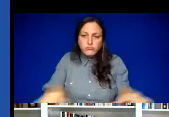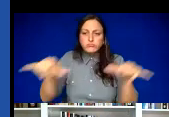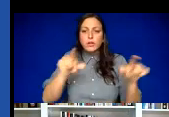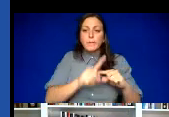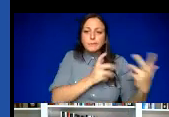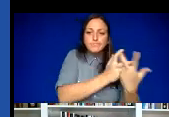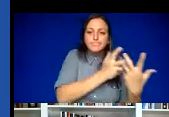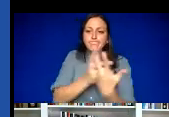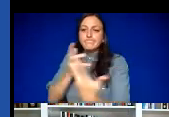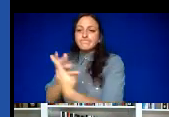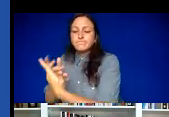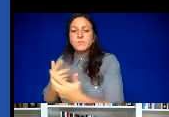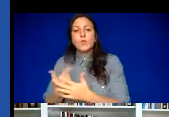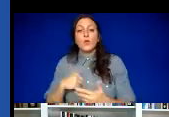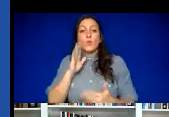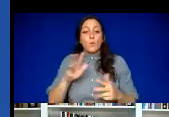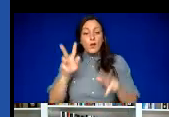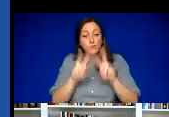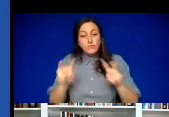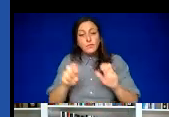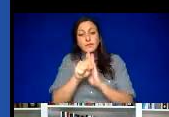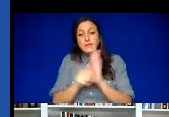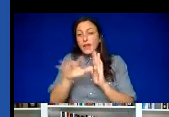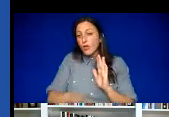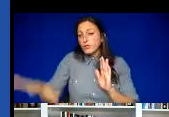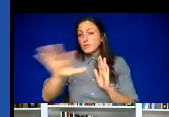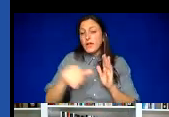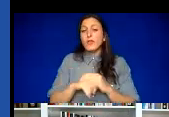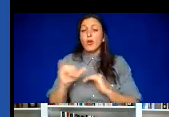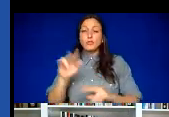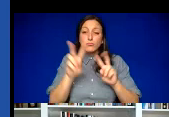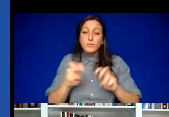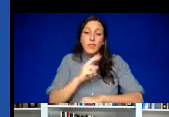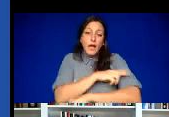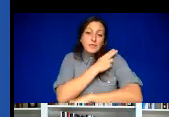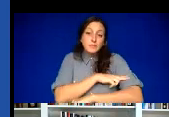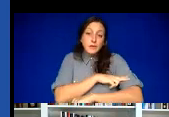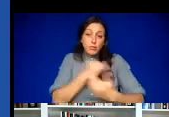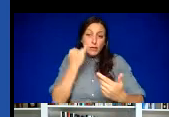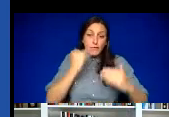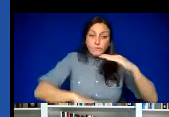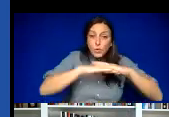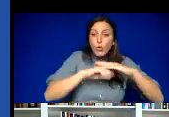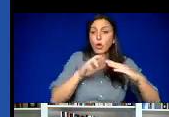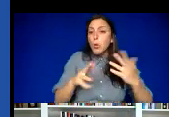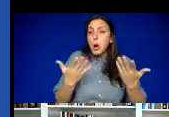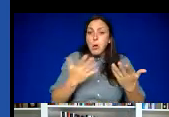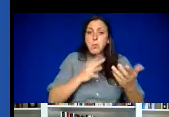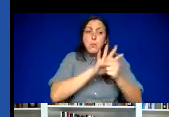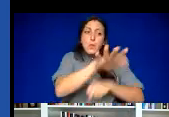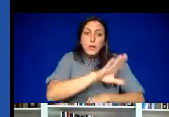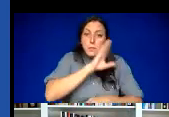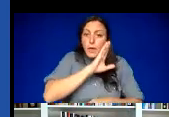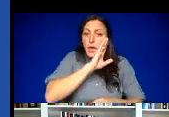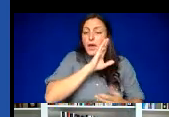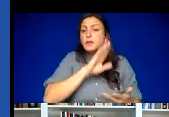assessing hospital capacity. We continue to see vaccine rates go up. And so, the timing